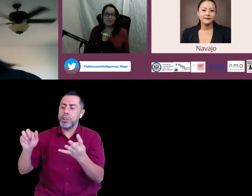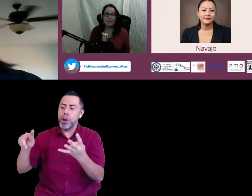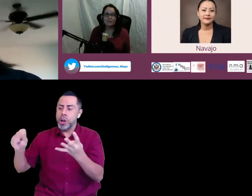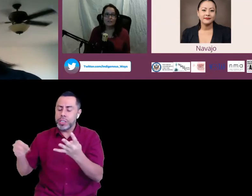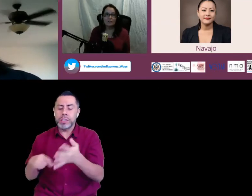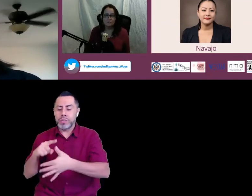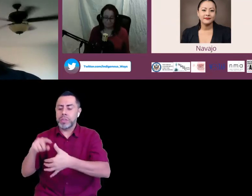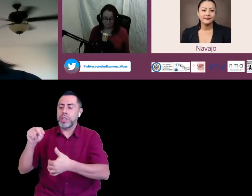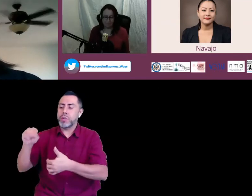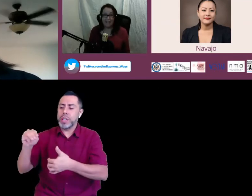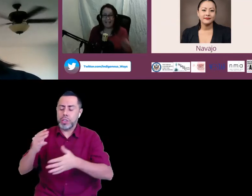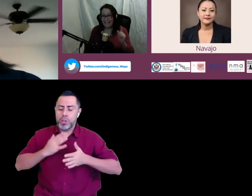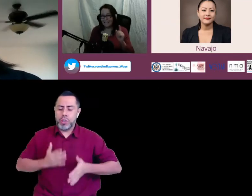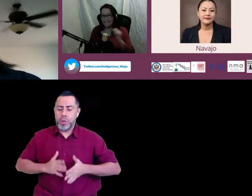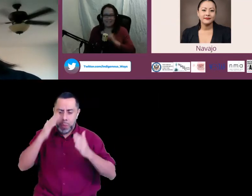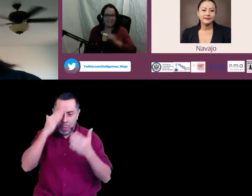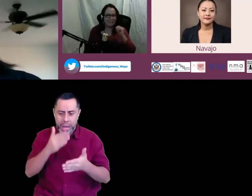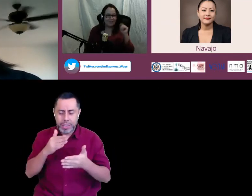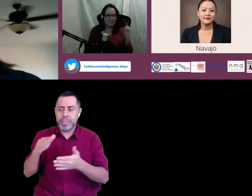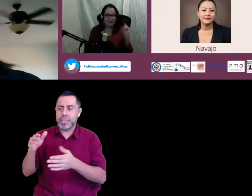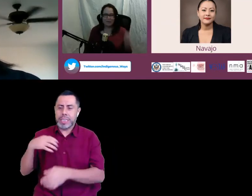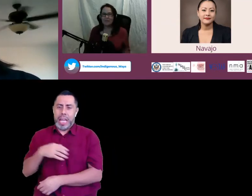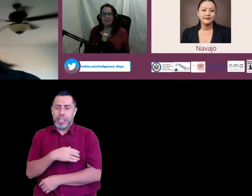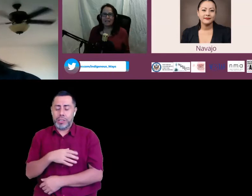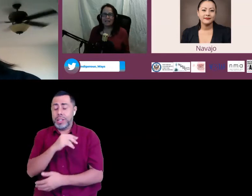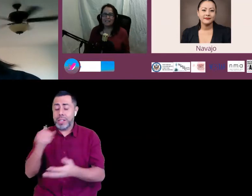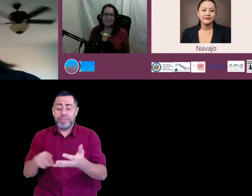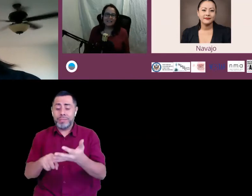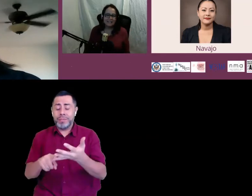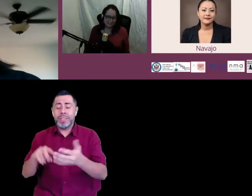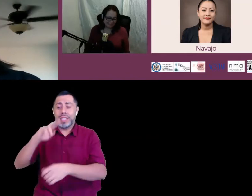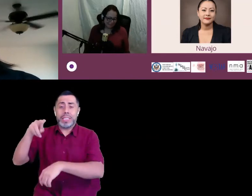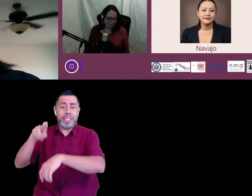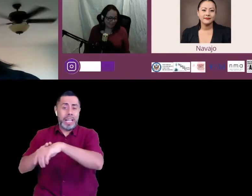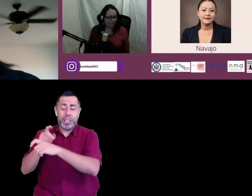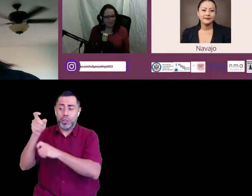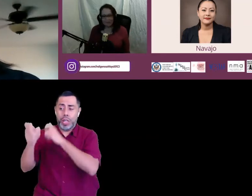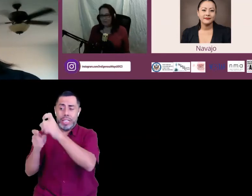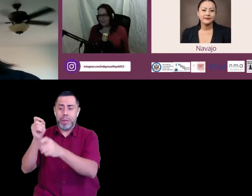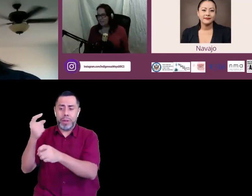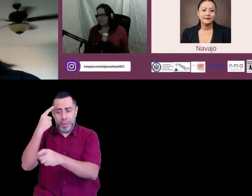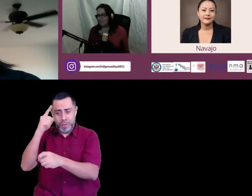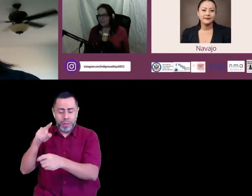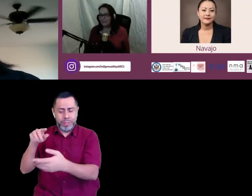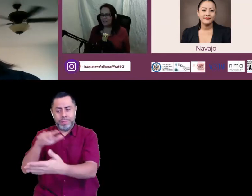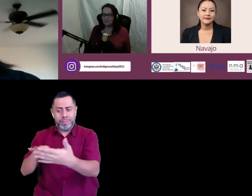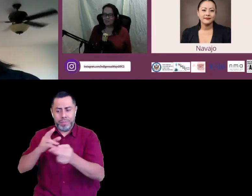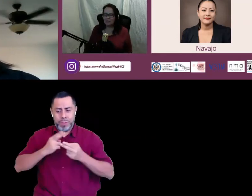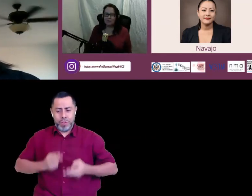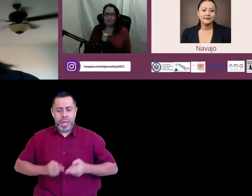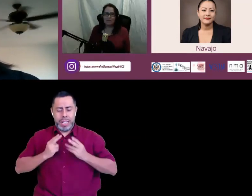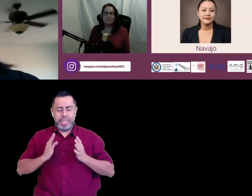Humanities Council, and National Endowment of Humanities. And it's so funny, when I sit in